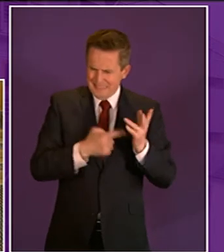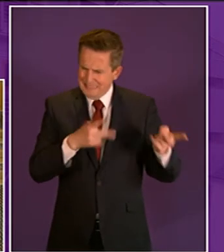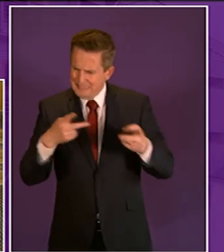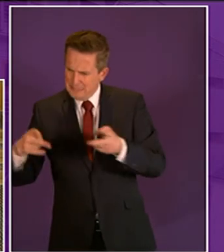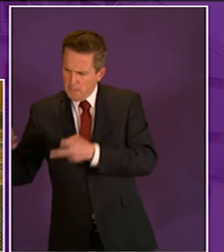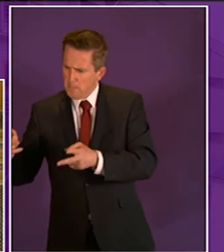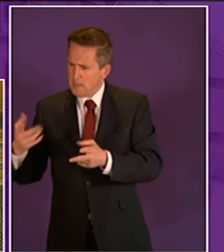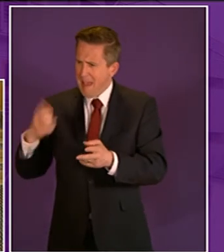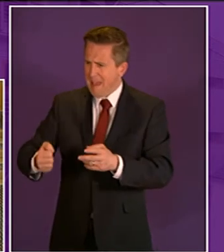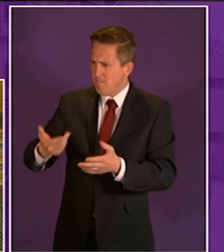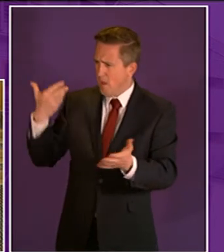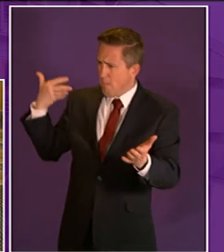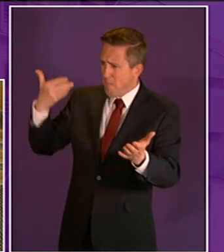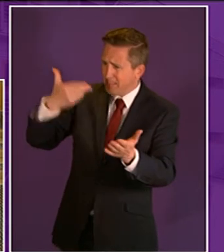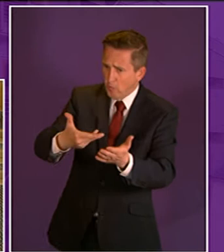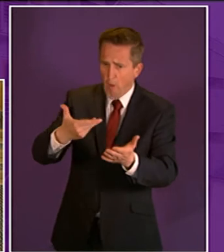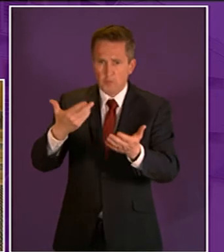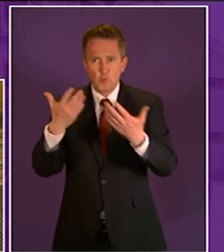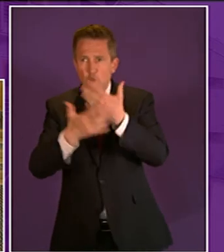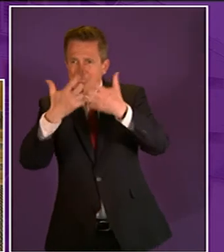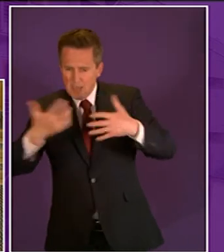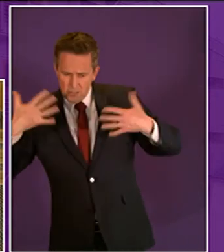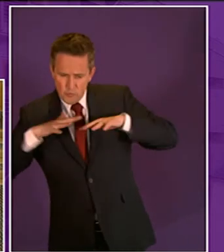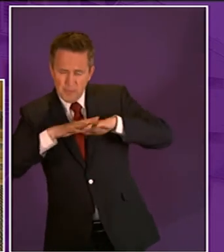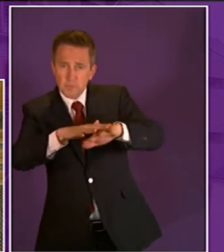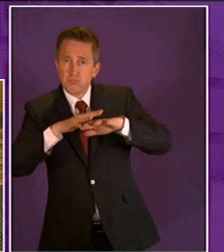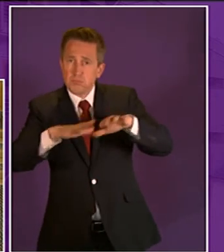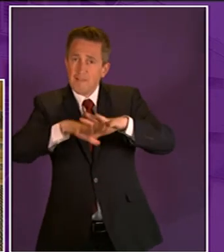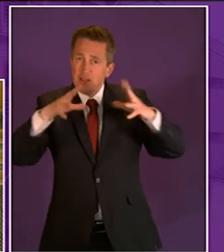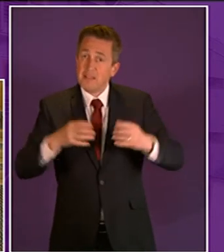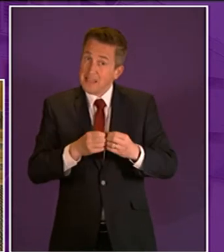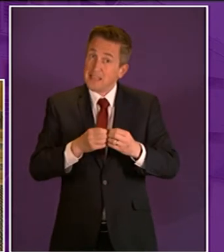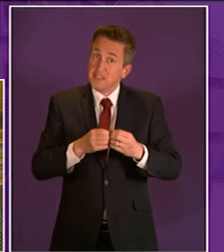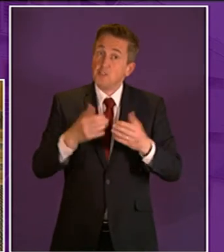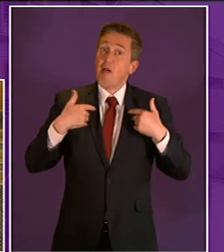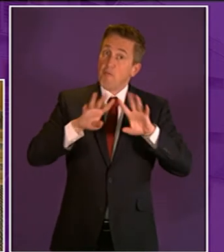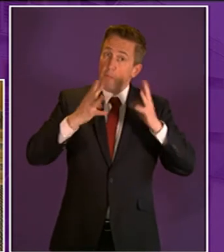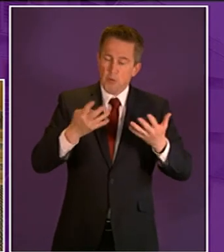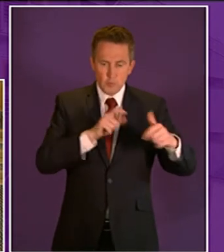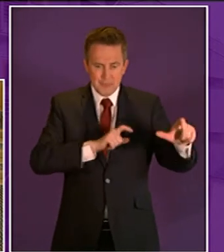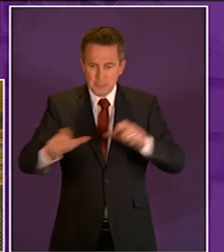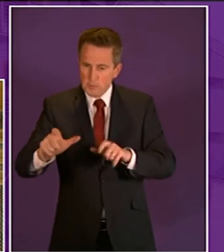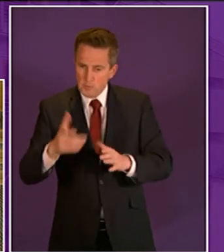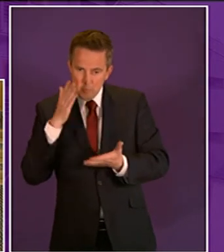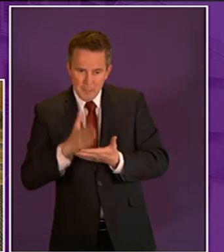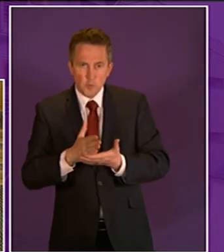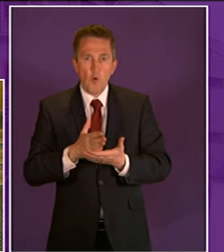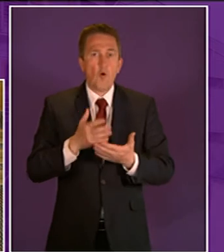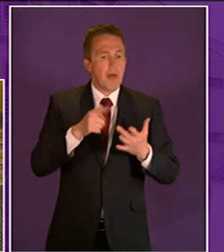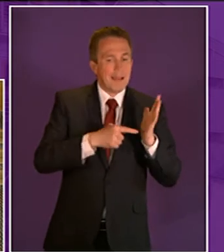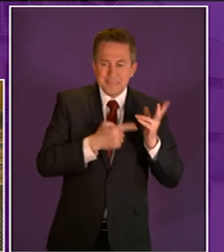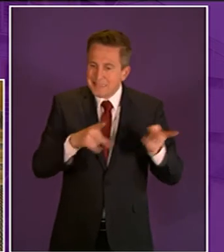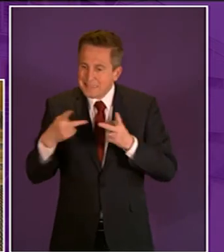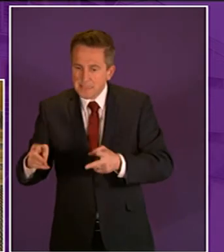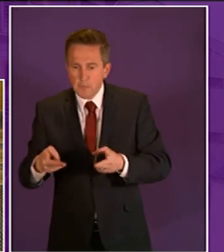of legacy and new systems and technology. There is a continuing work programme in place to ensure all systems are updated as soon as